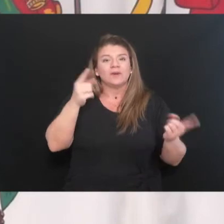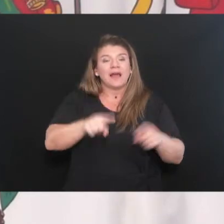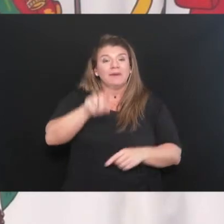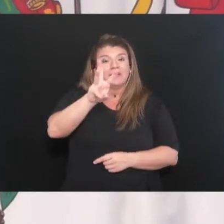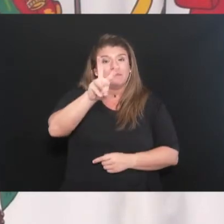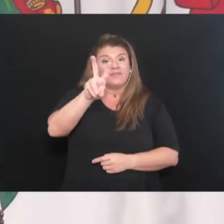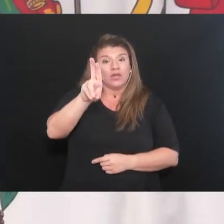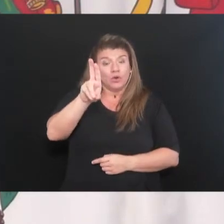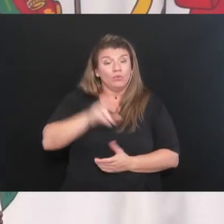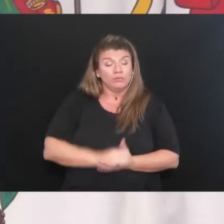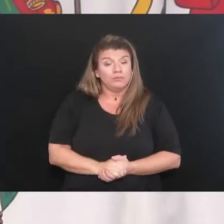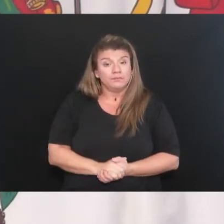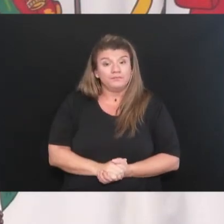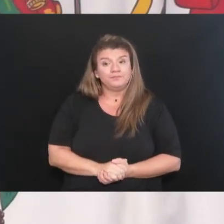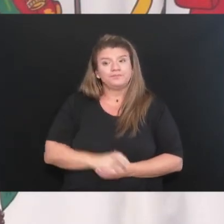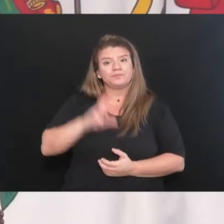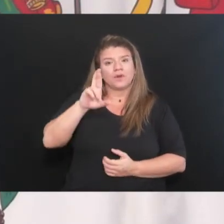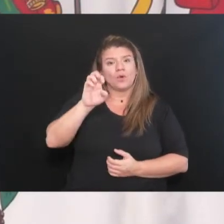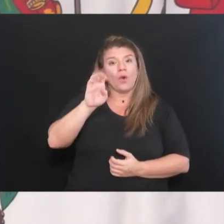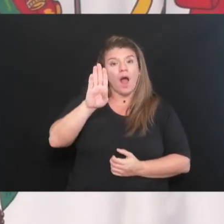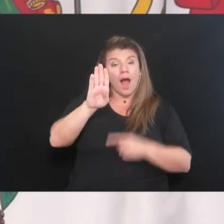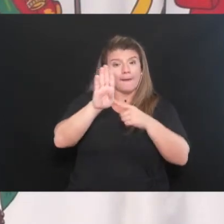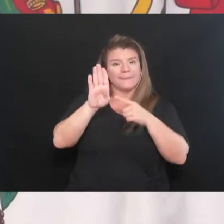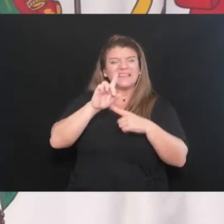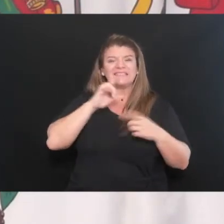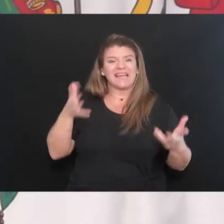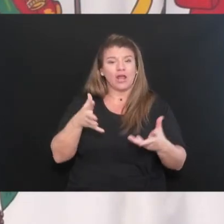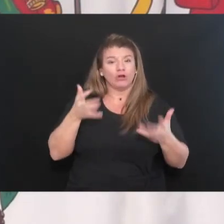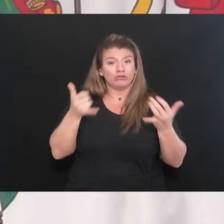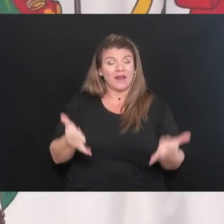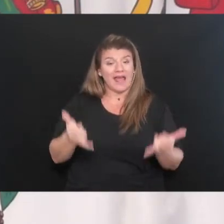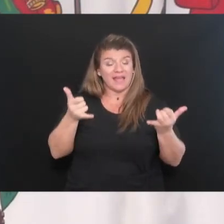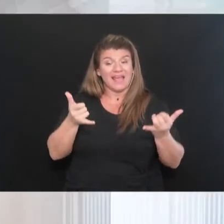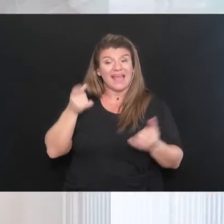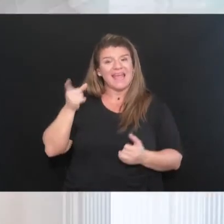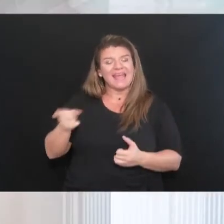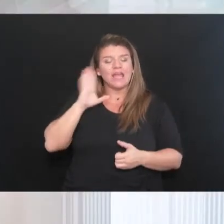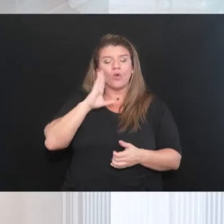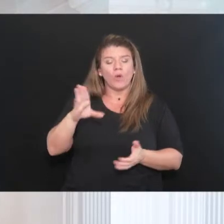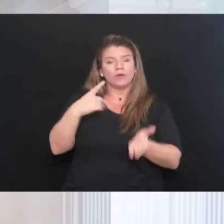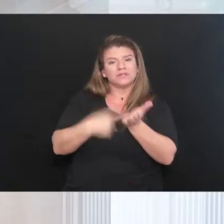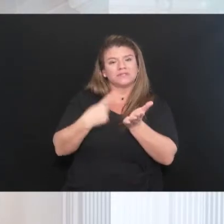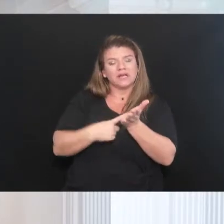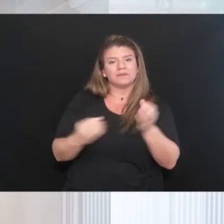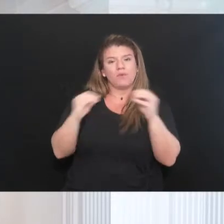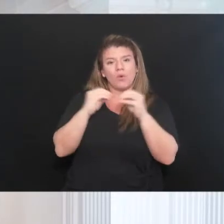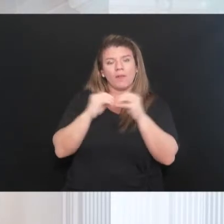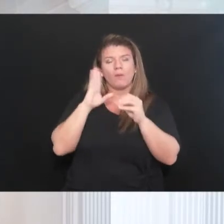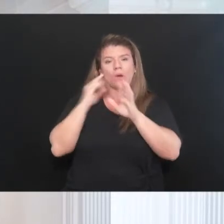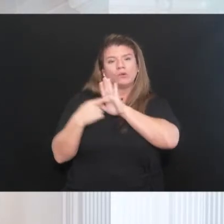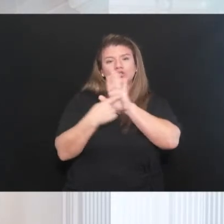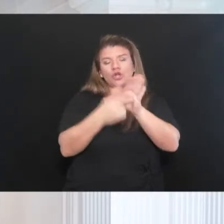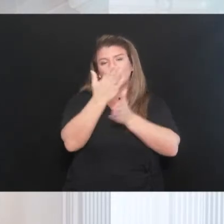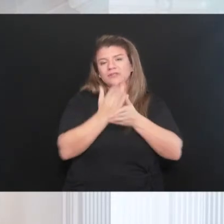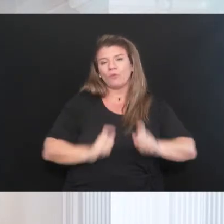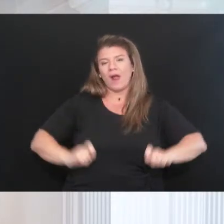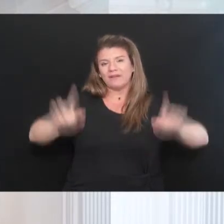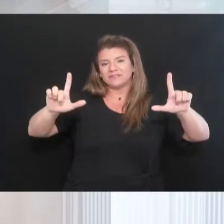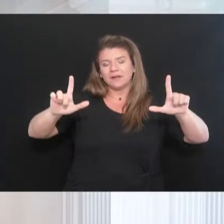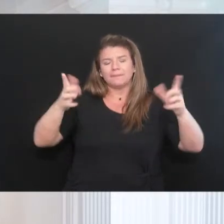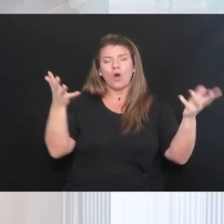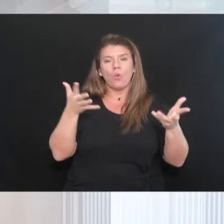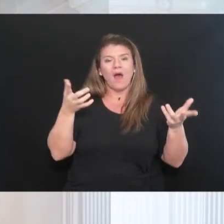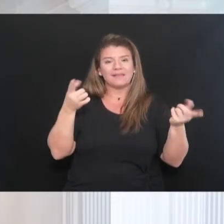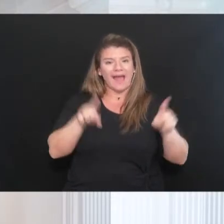WVU. Rob Alsop is with us, and Rob's going to talk to us, and then we're going to show you some graphs and everything about what